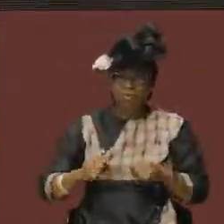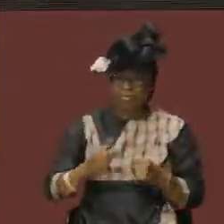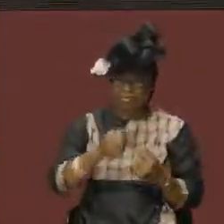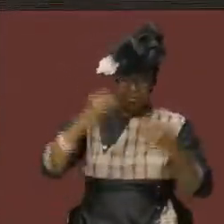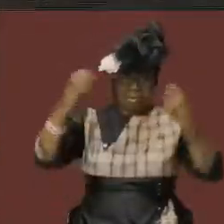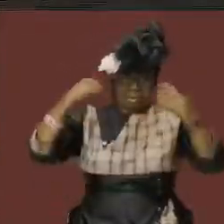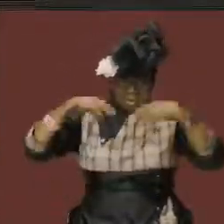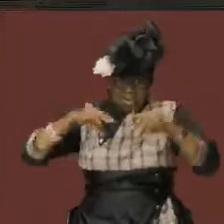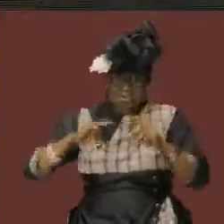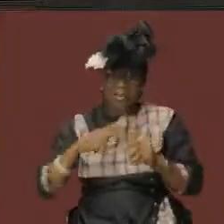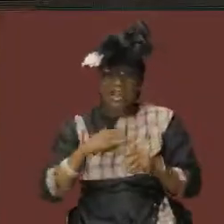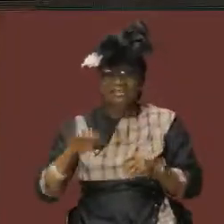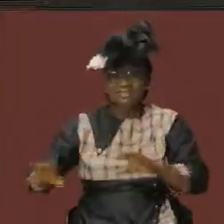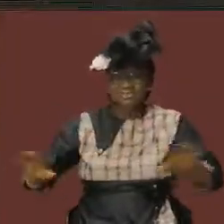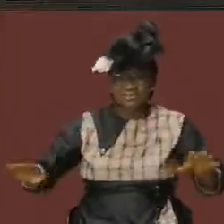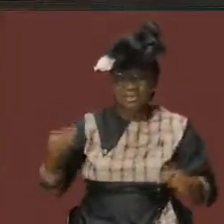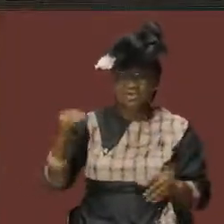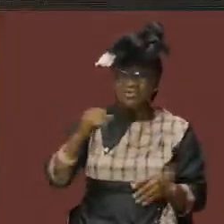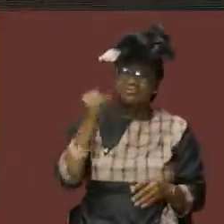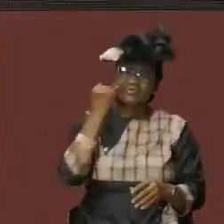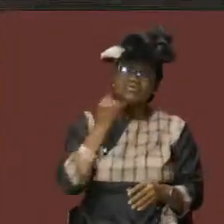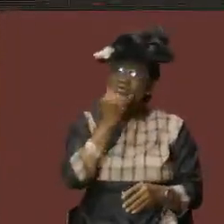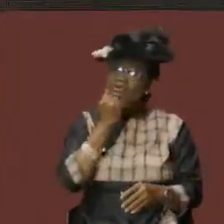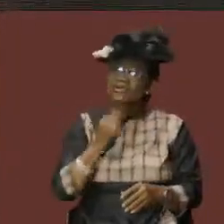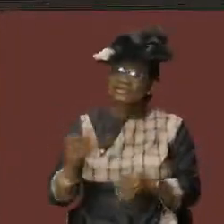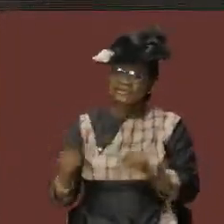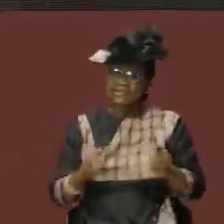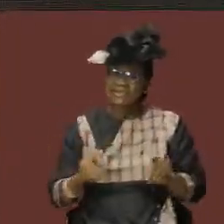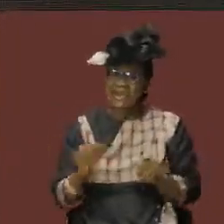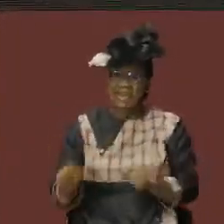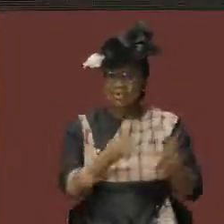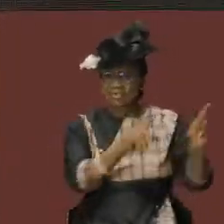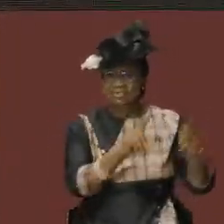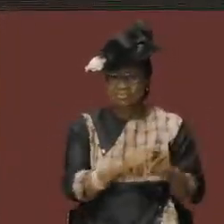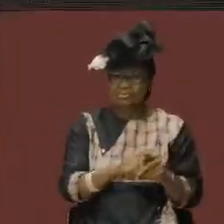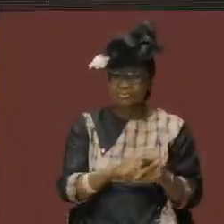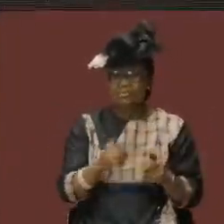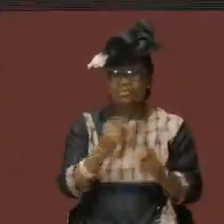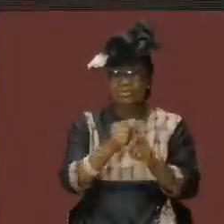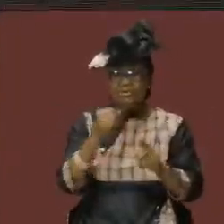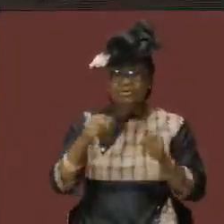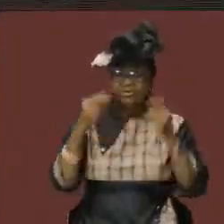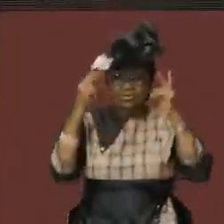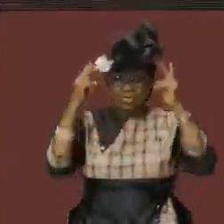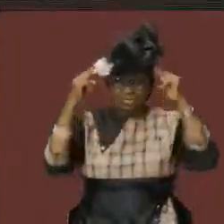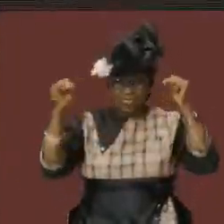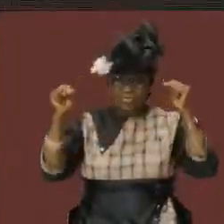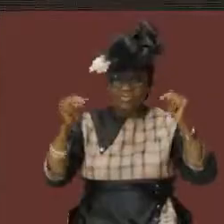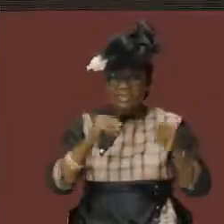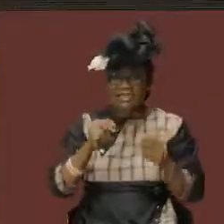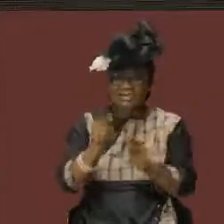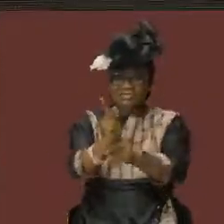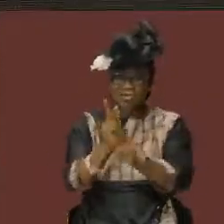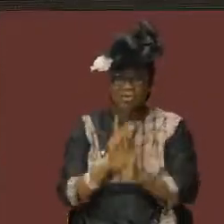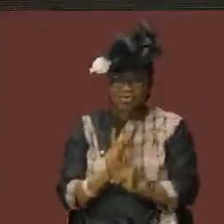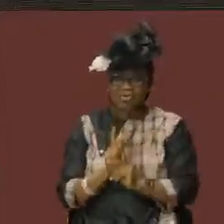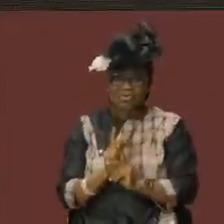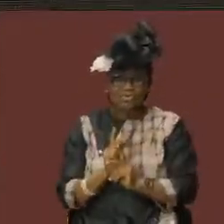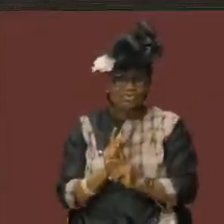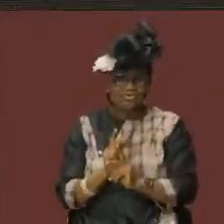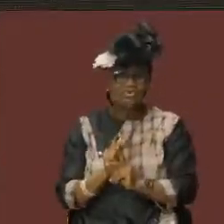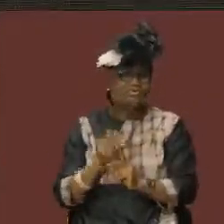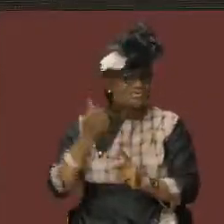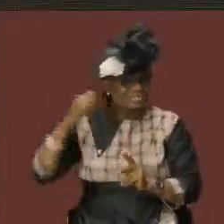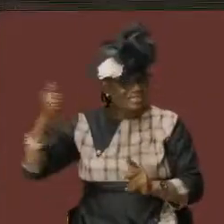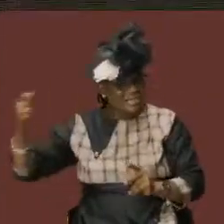shoulders. And the children of Israel did according to the word of Moses, and they borrowed of the Egyptian jewels of